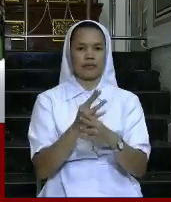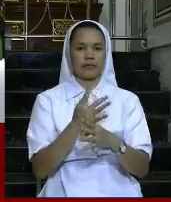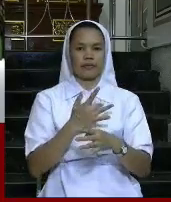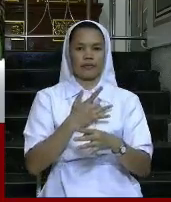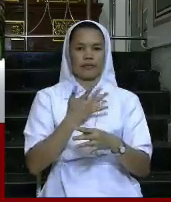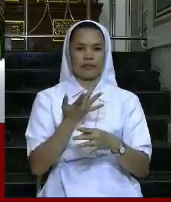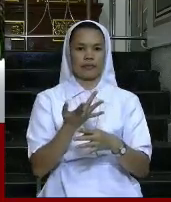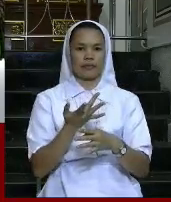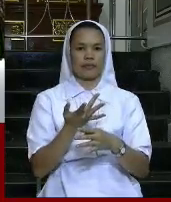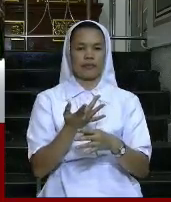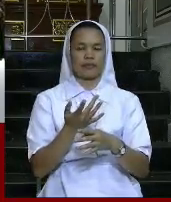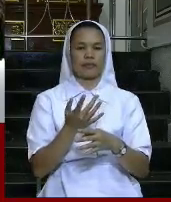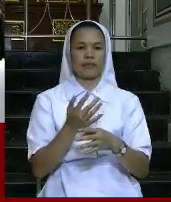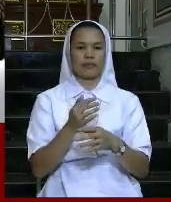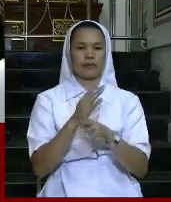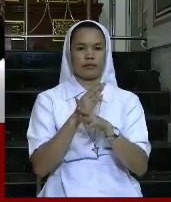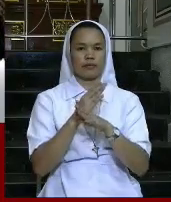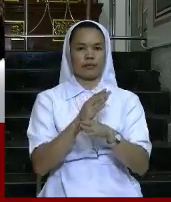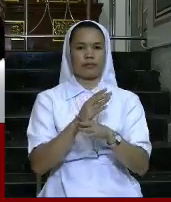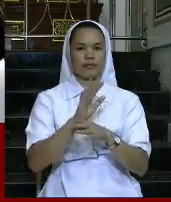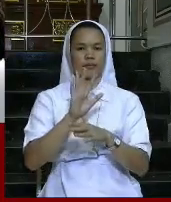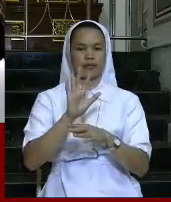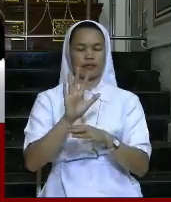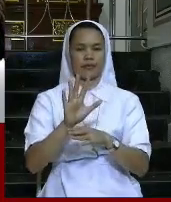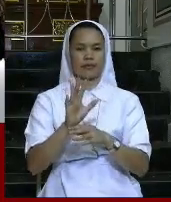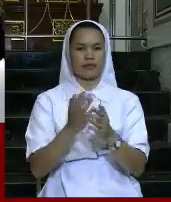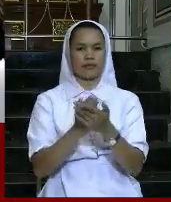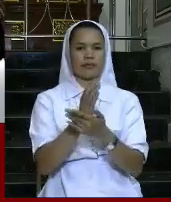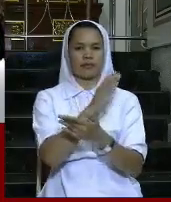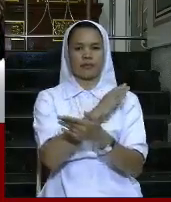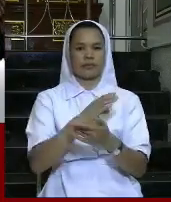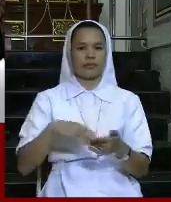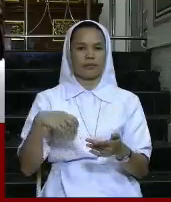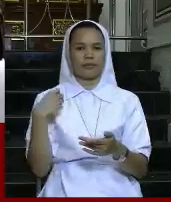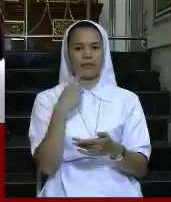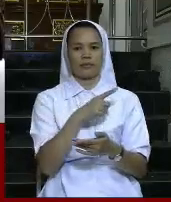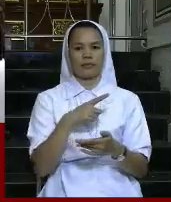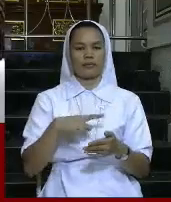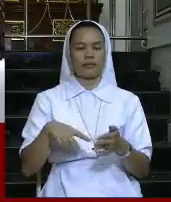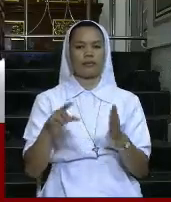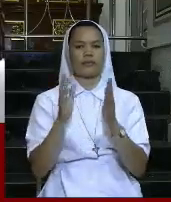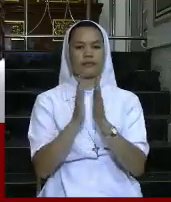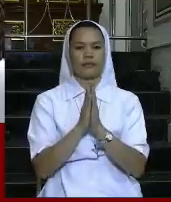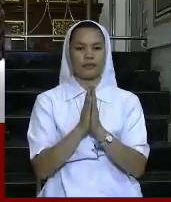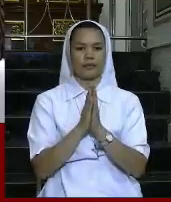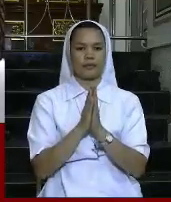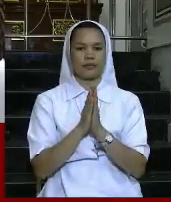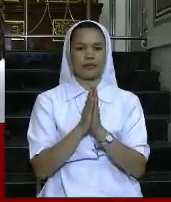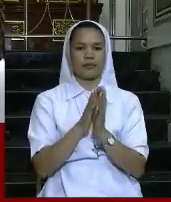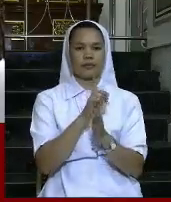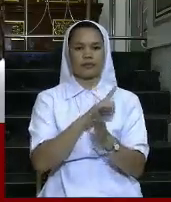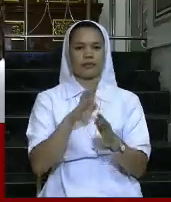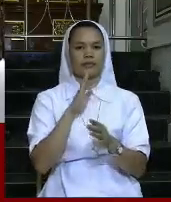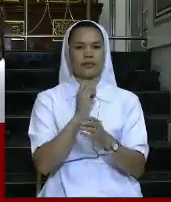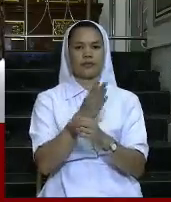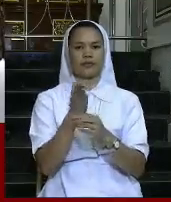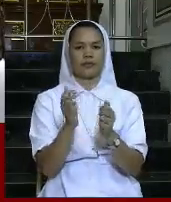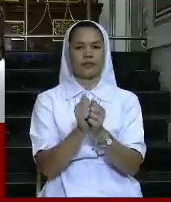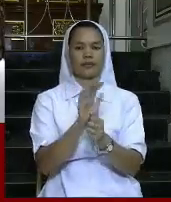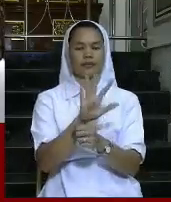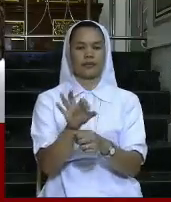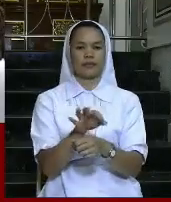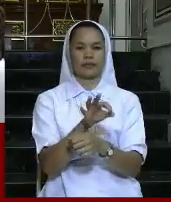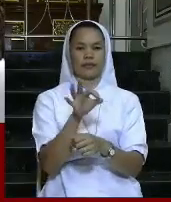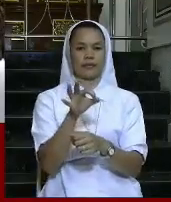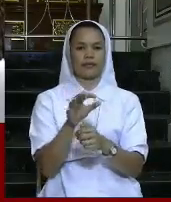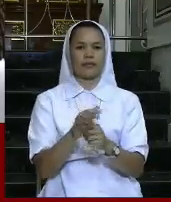already the effects of your mercy through Christ our Lord. Amen. The Lord be with you. And